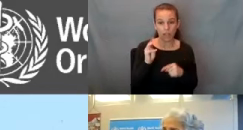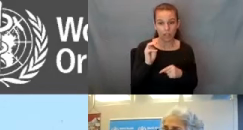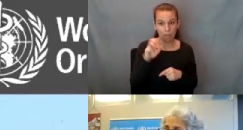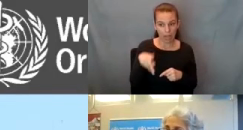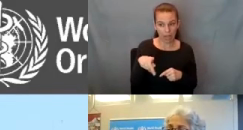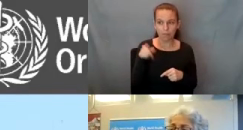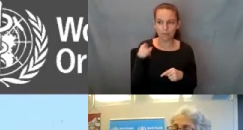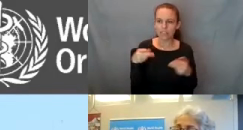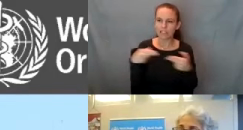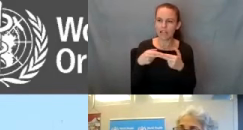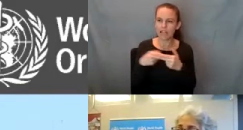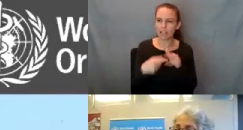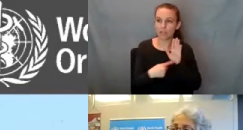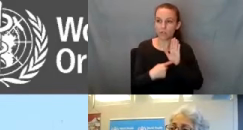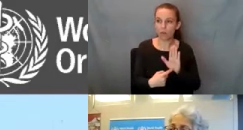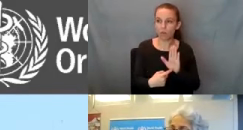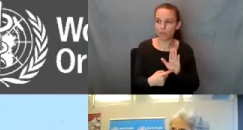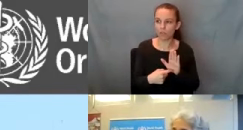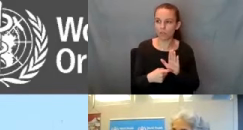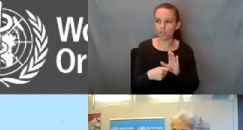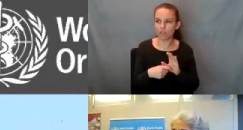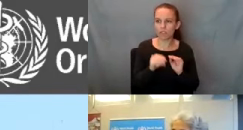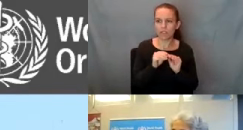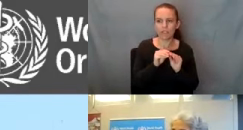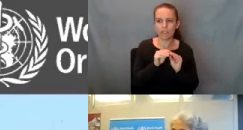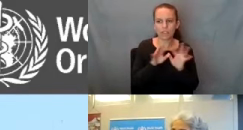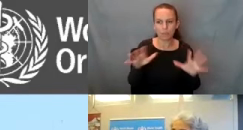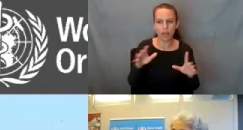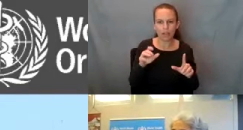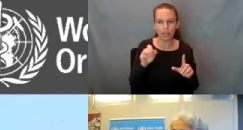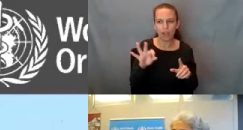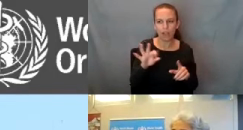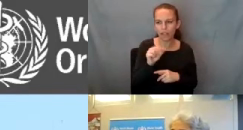slide that shows the spread of the variant